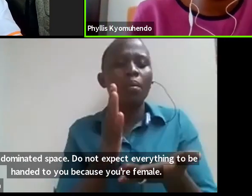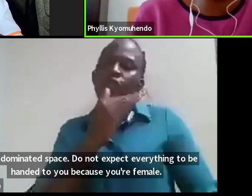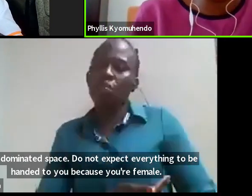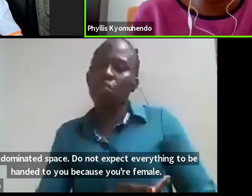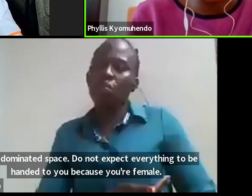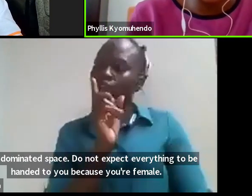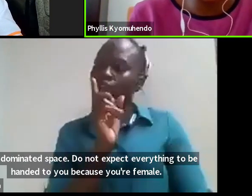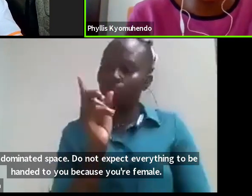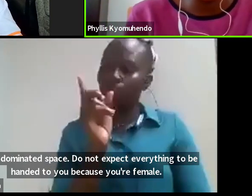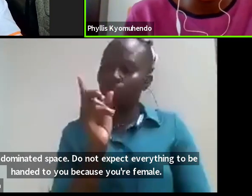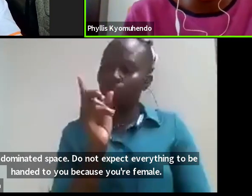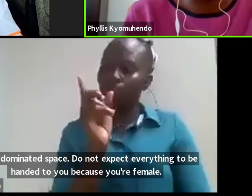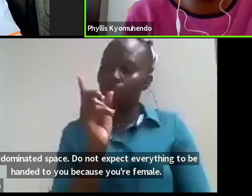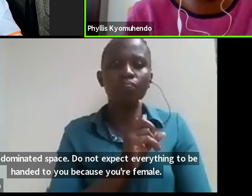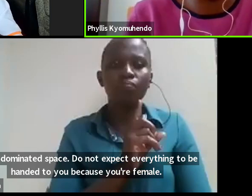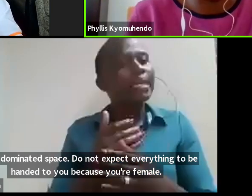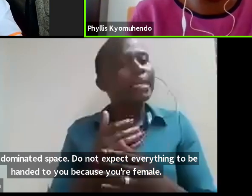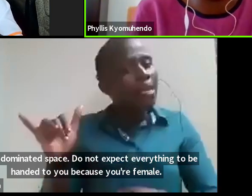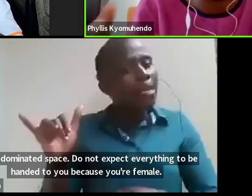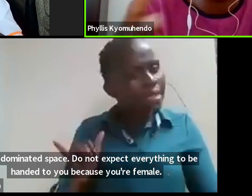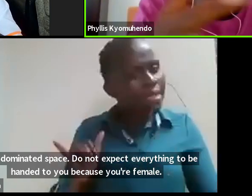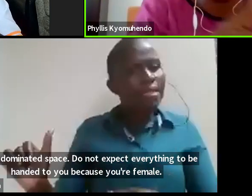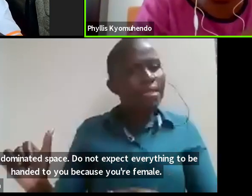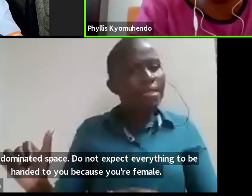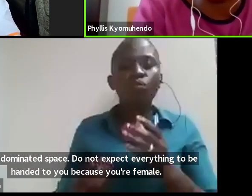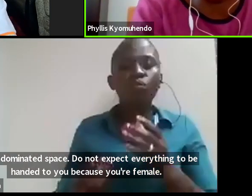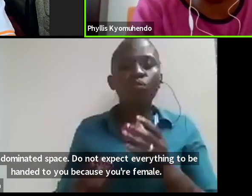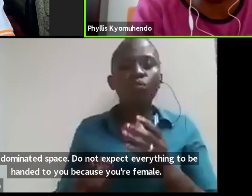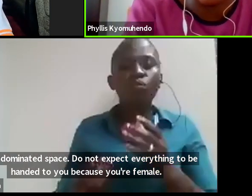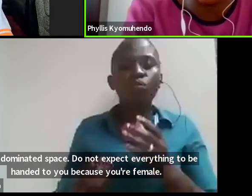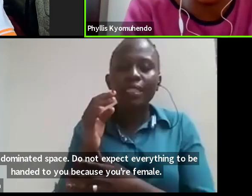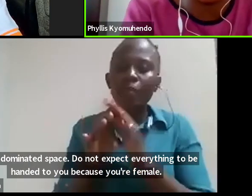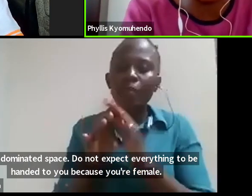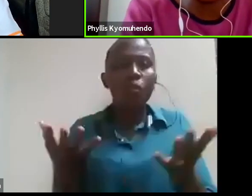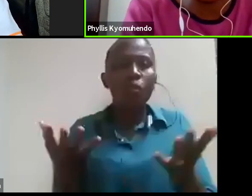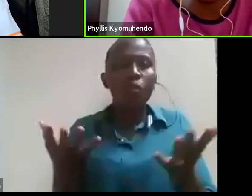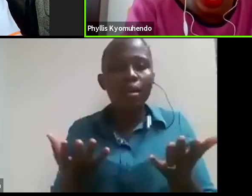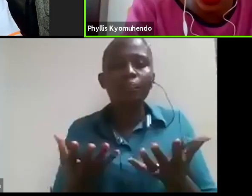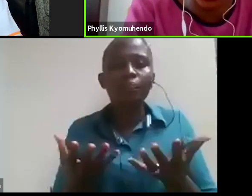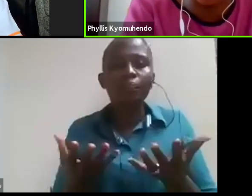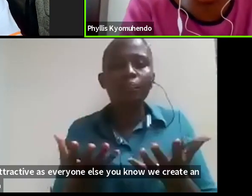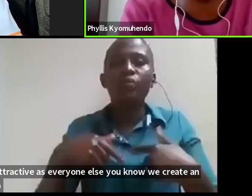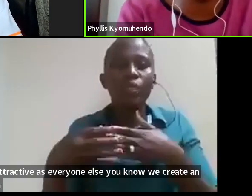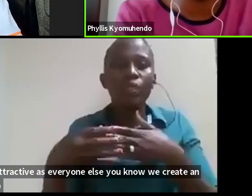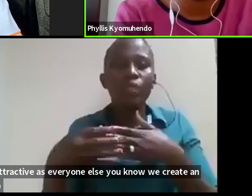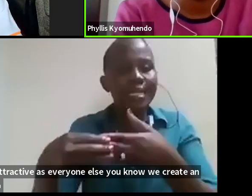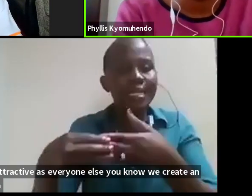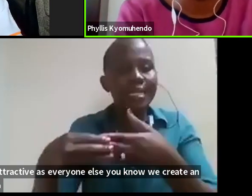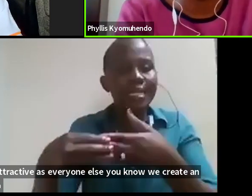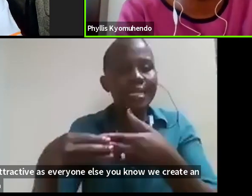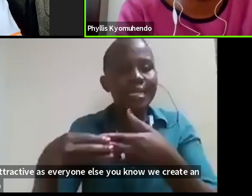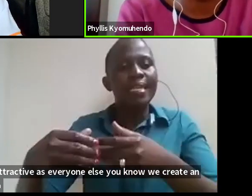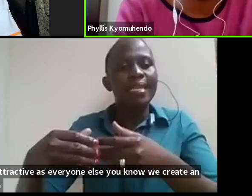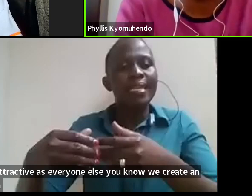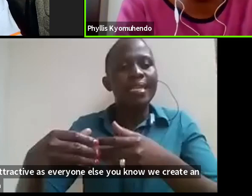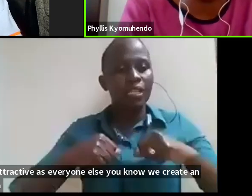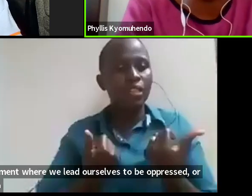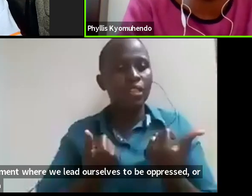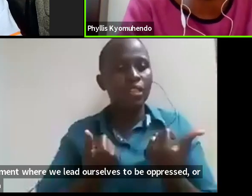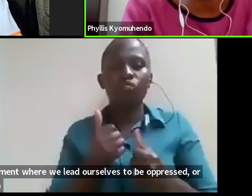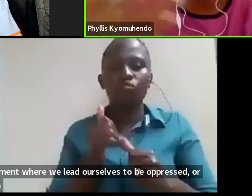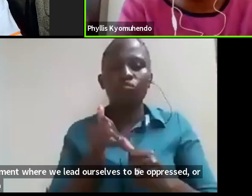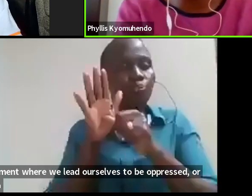an environment where we lead ourselves to be oppressed or to be